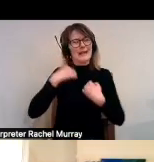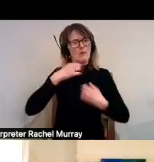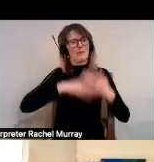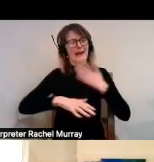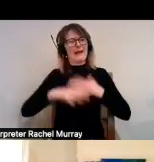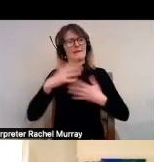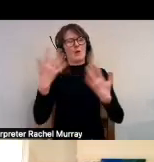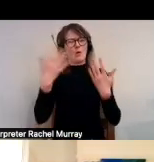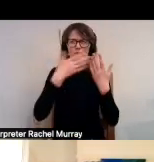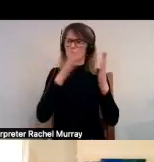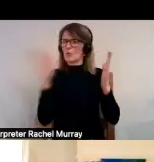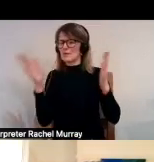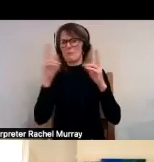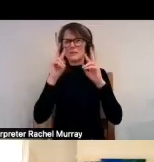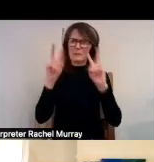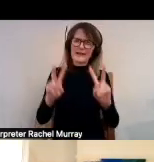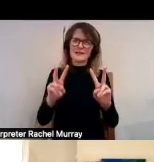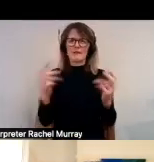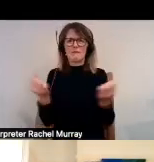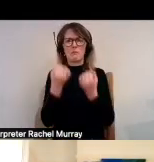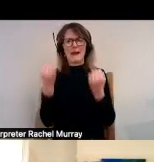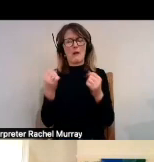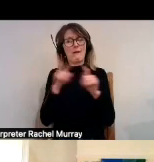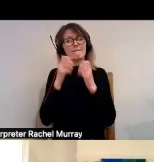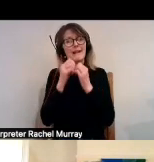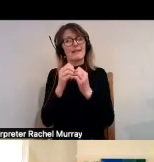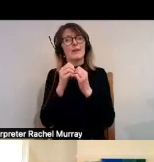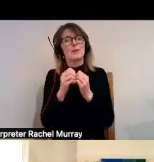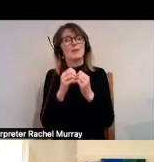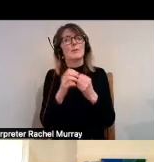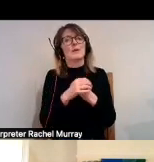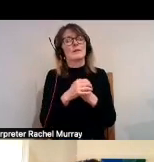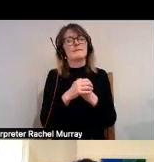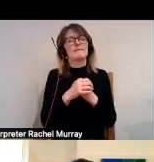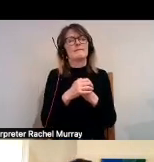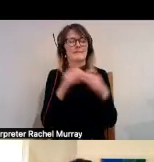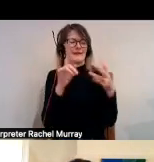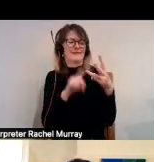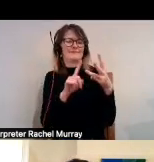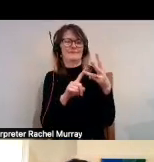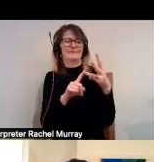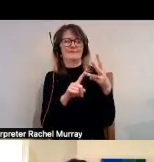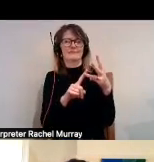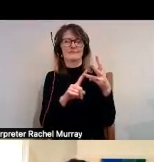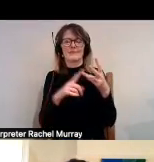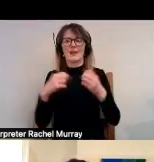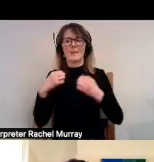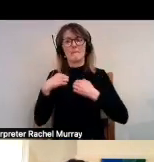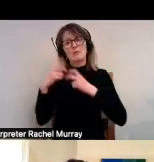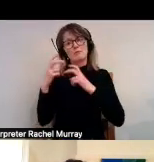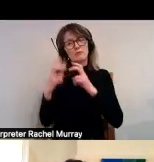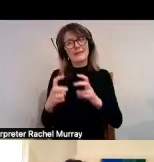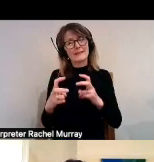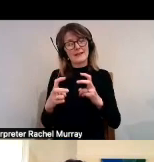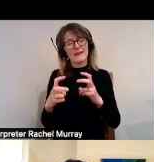and its value. So that's just some questions that might be helpful. And the other was in my research, I